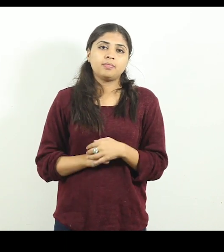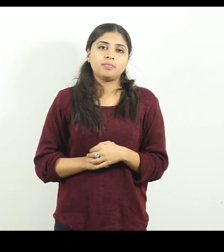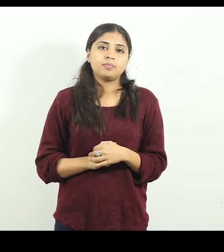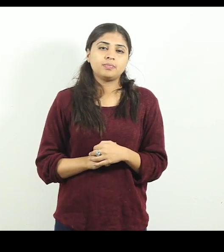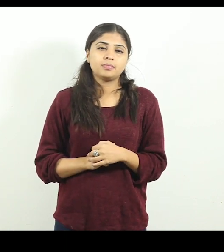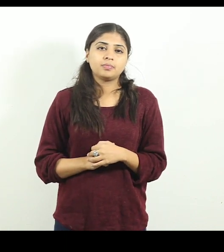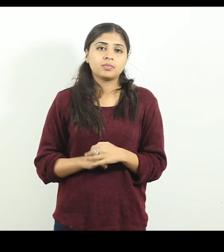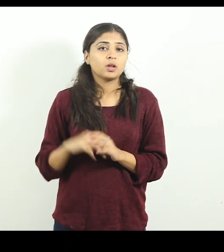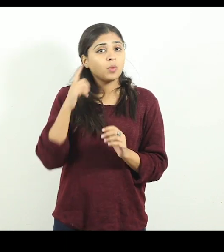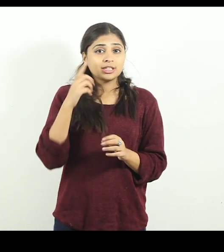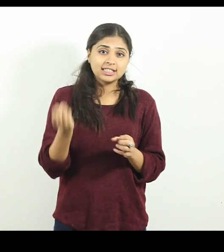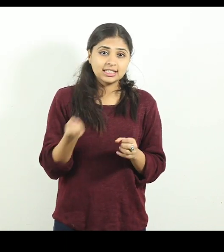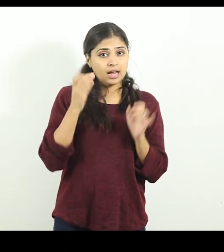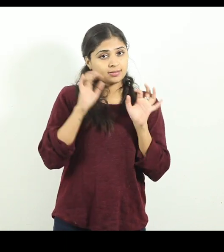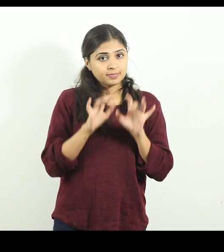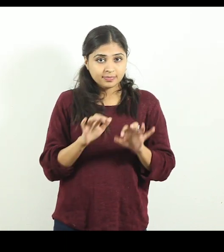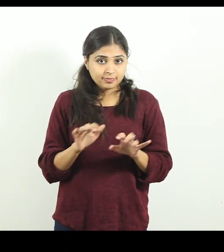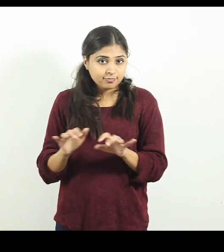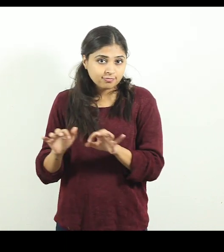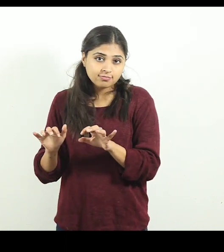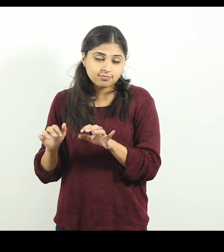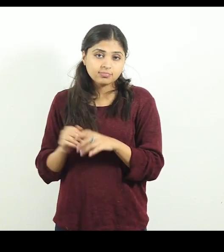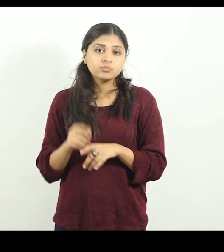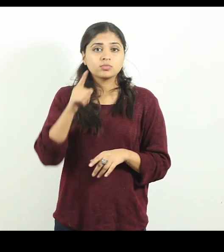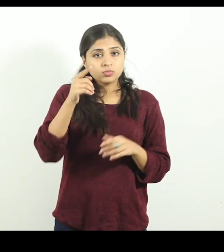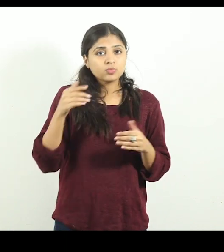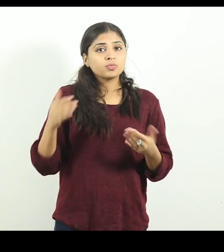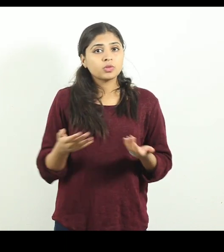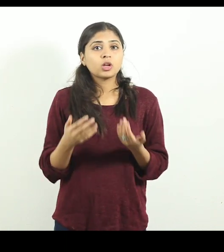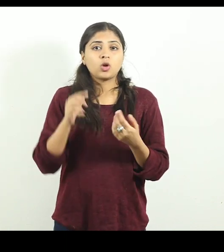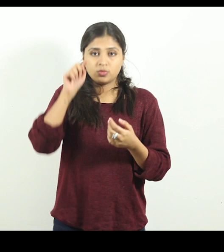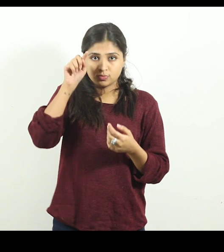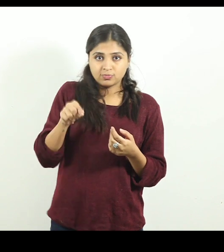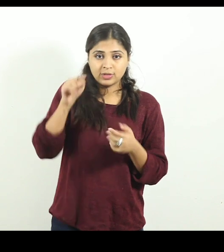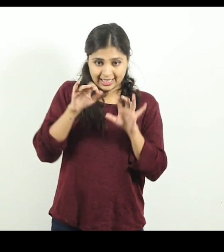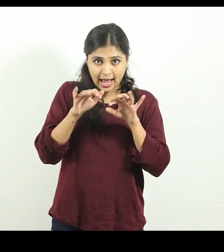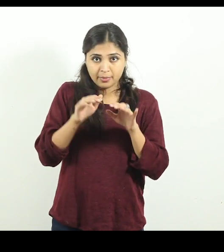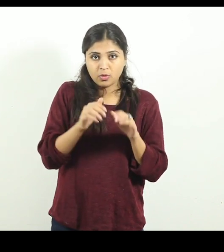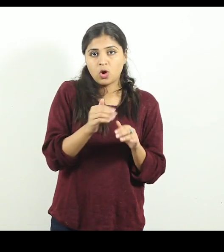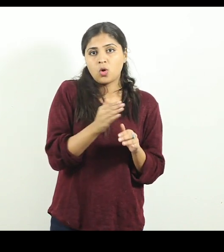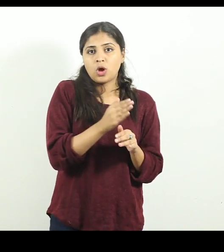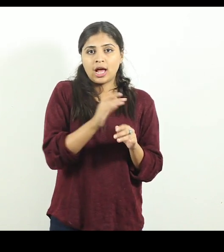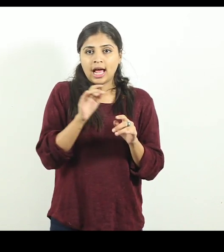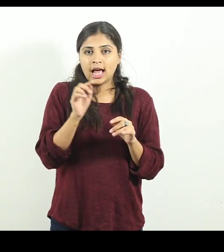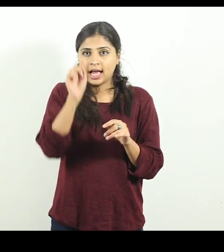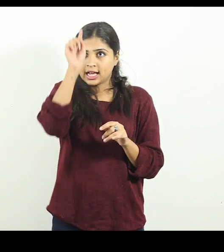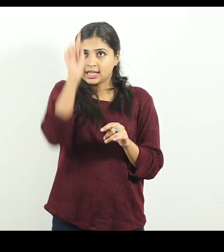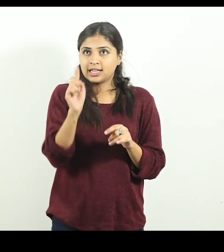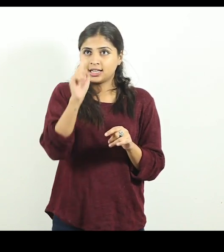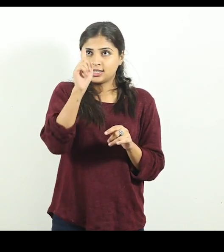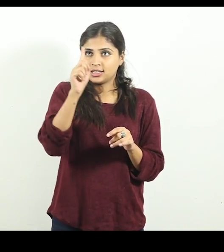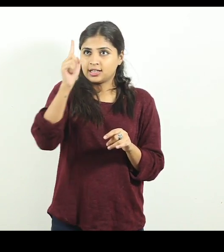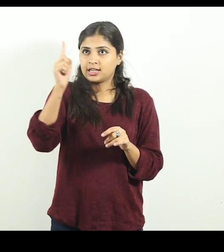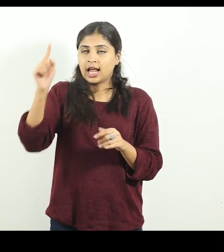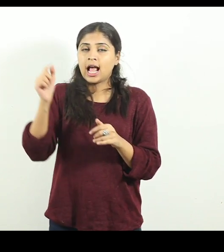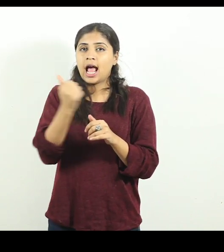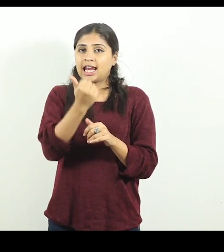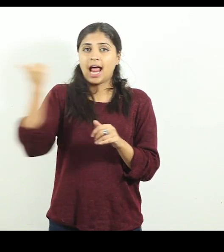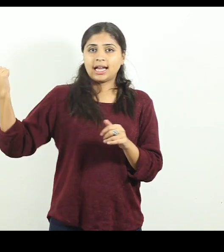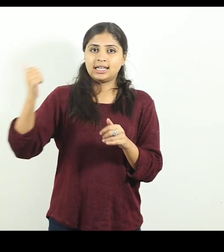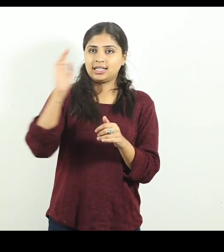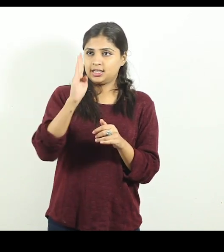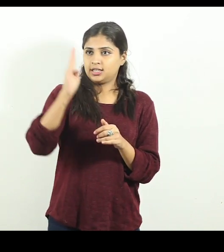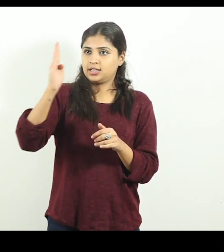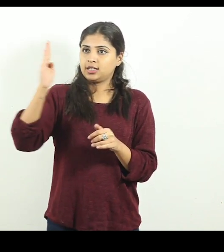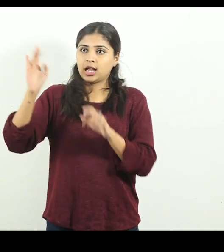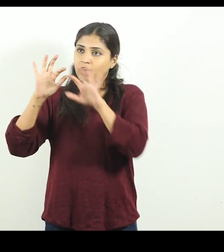type pushes the cursor to the right. If you get to the end of the line, just continue to type. The text and the insertion